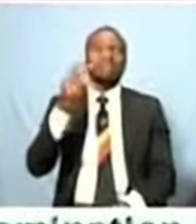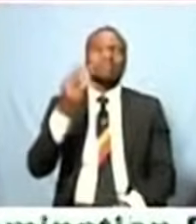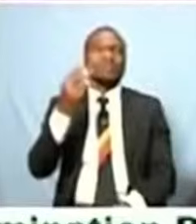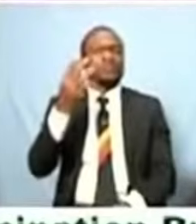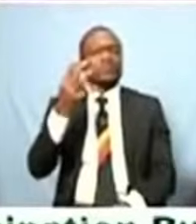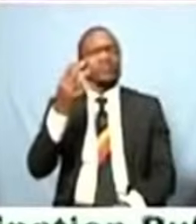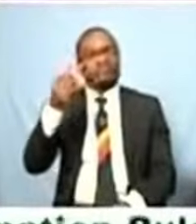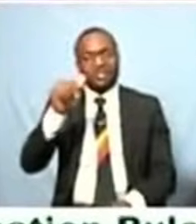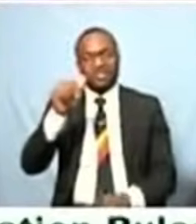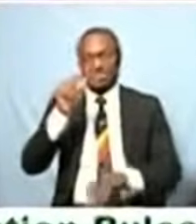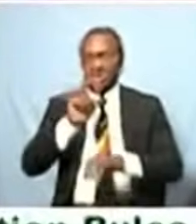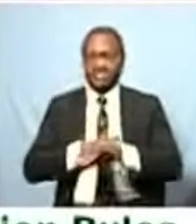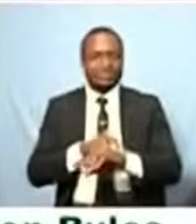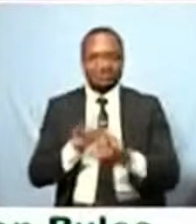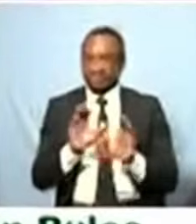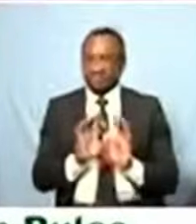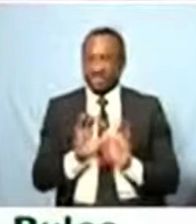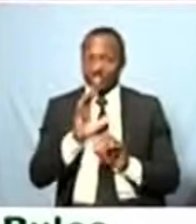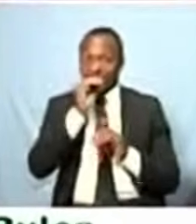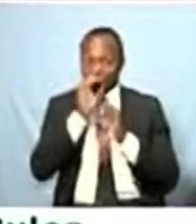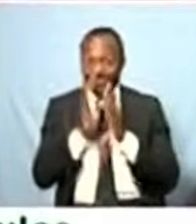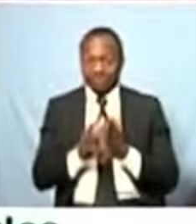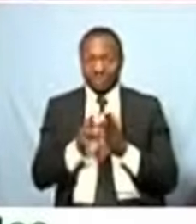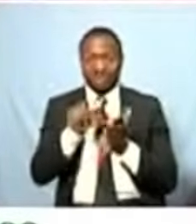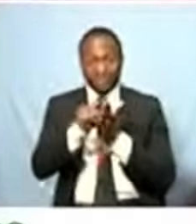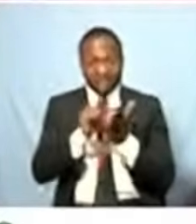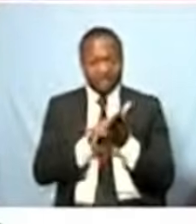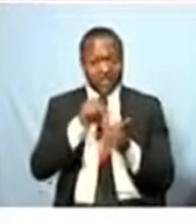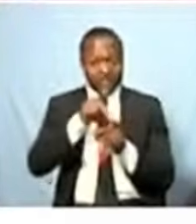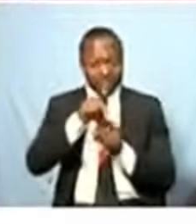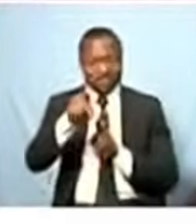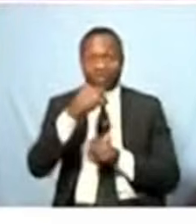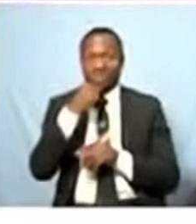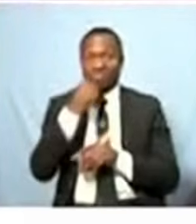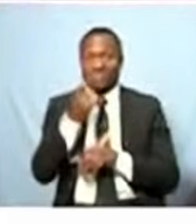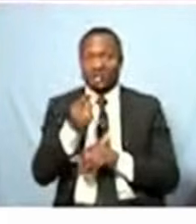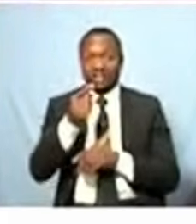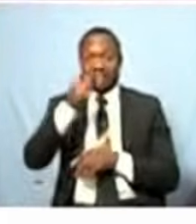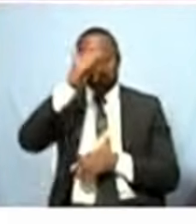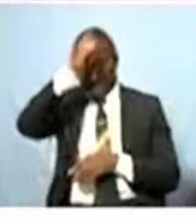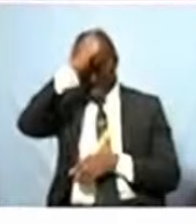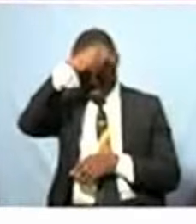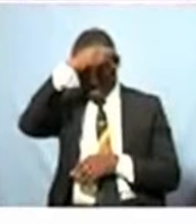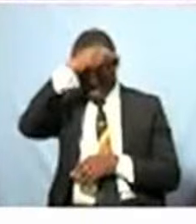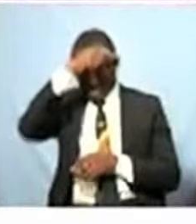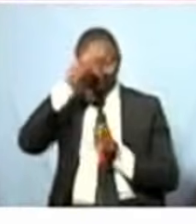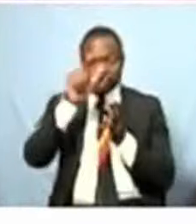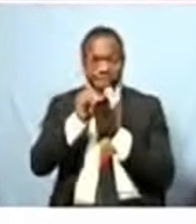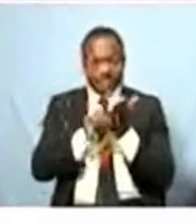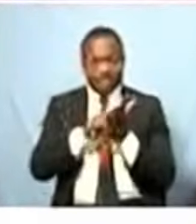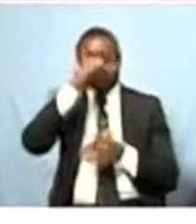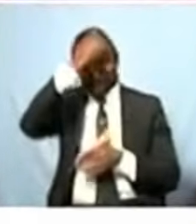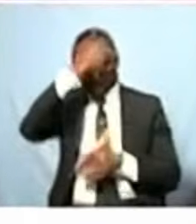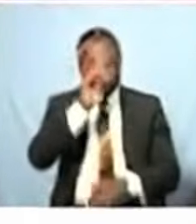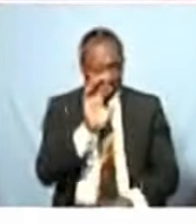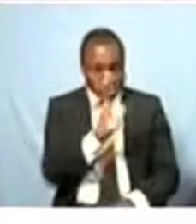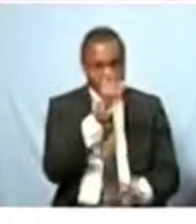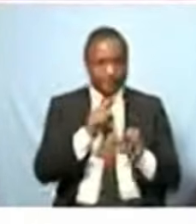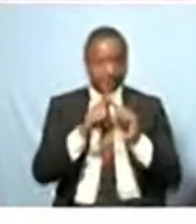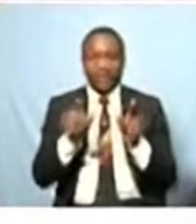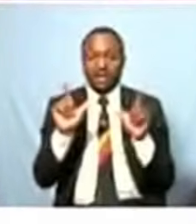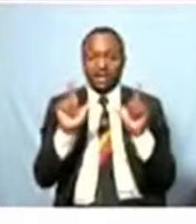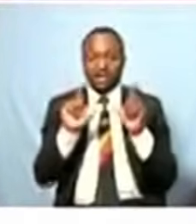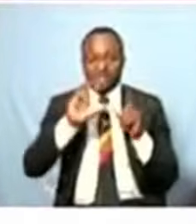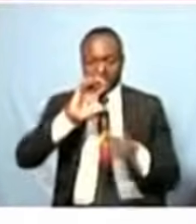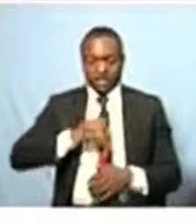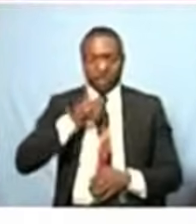that in the legal fraternity. Madam Speaker, in the legal fraternity, we say the degree, the law degree is yours, but the license